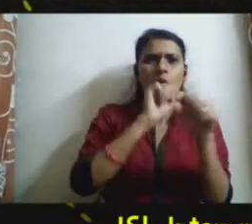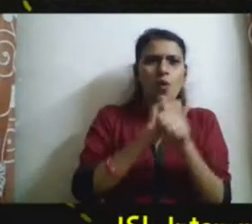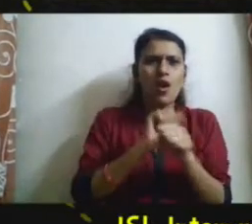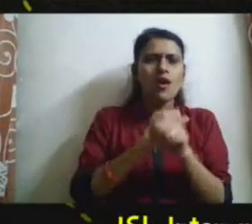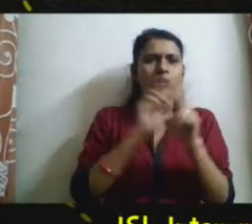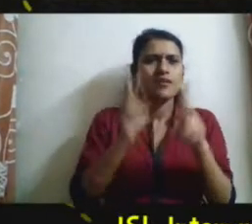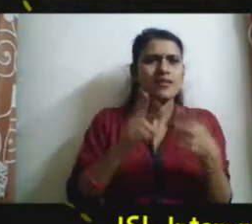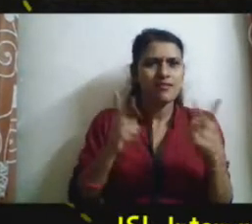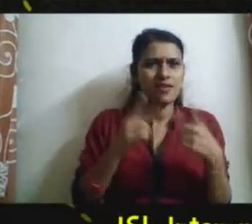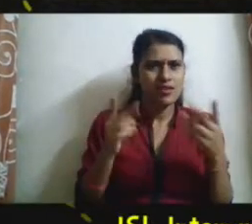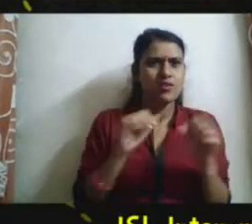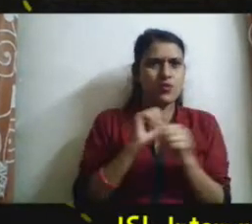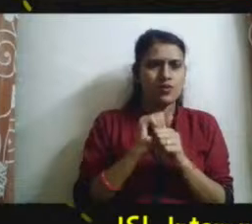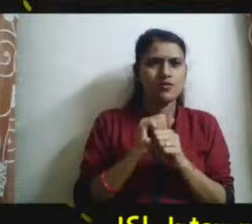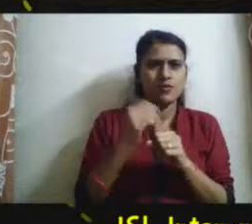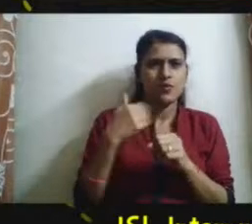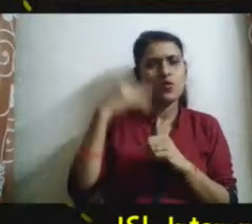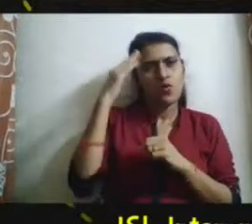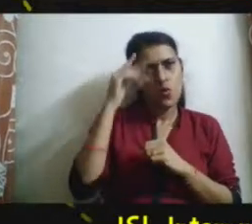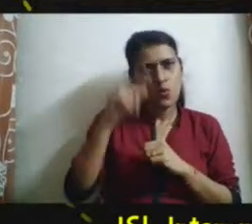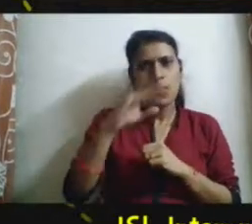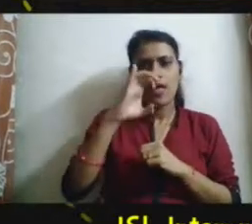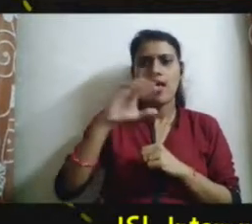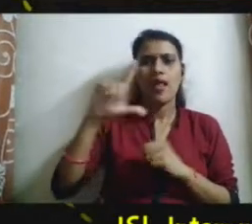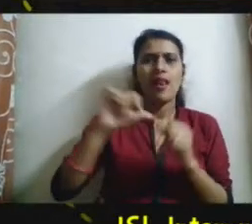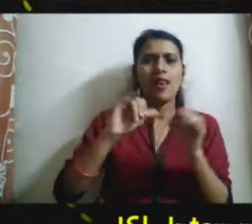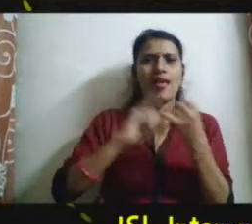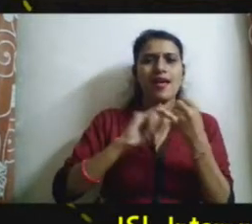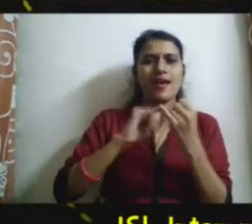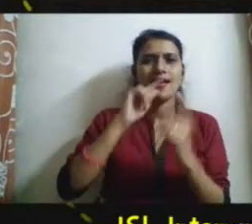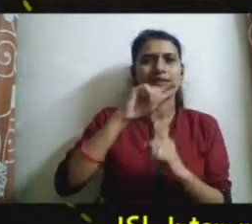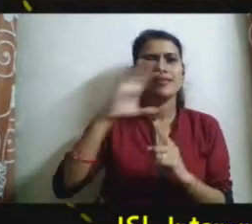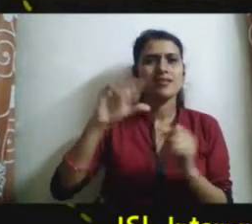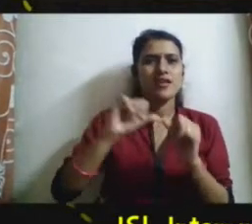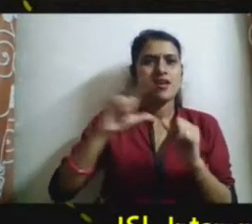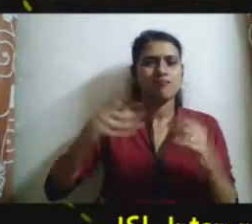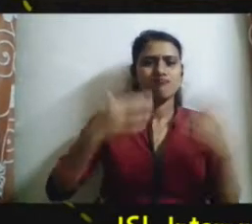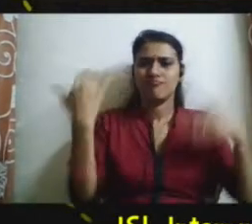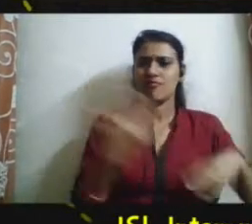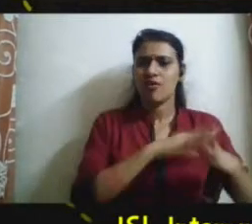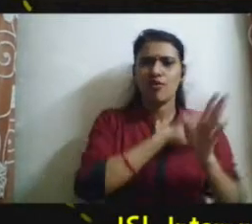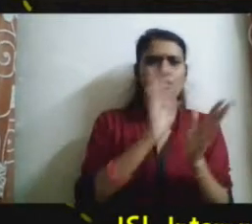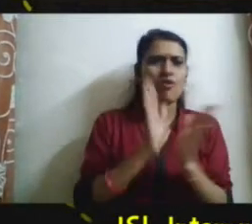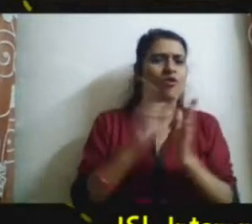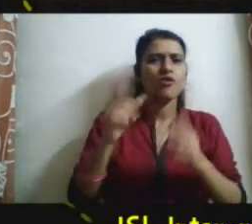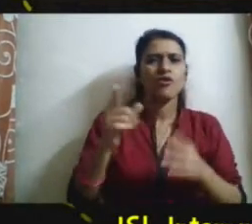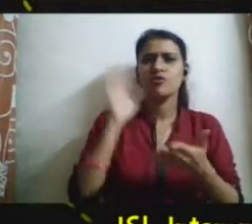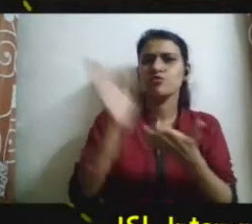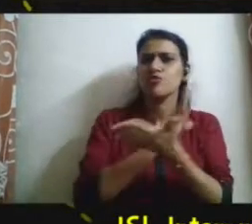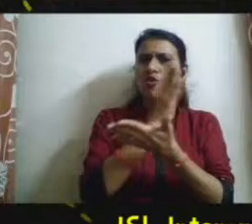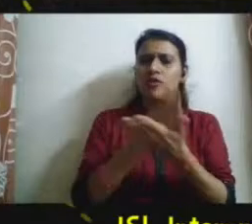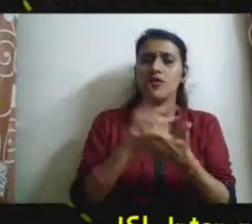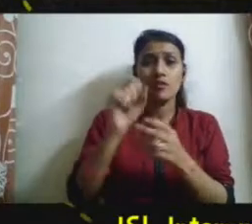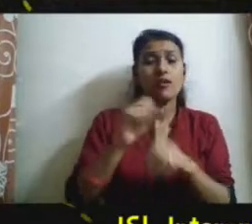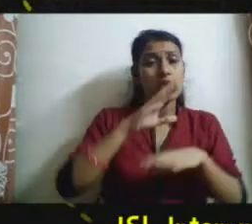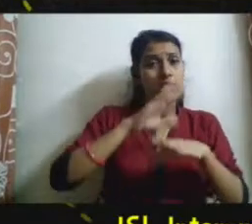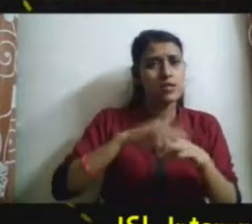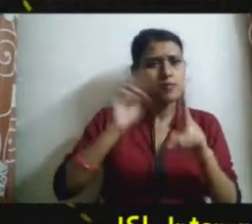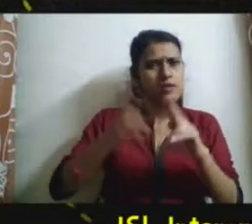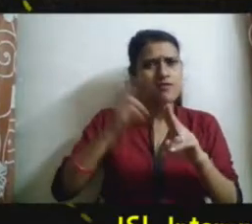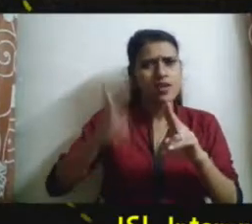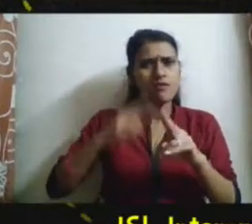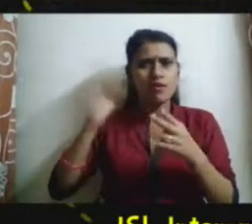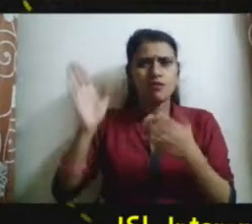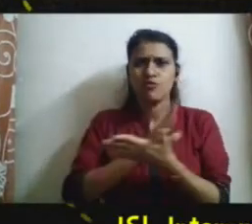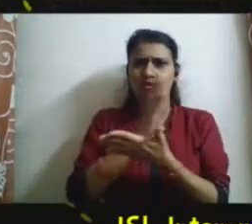course, we all know that you're a classical musician, but you're also many other things, and you're very comfortable experimenting. I don't want to use the